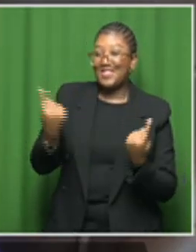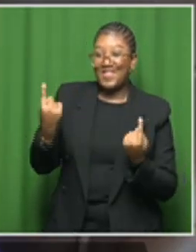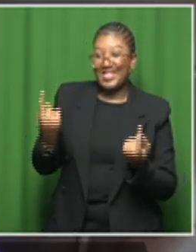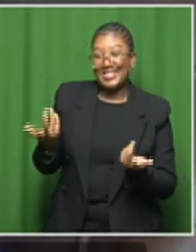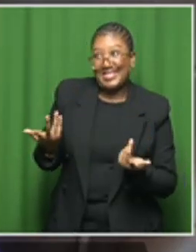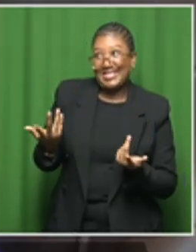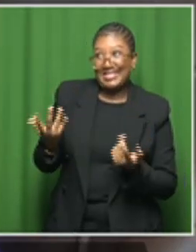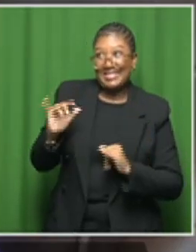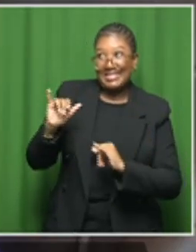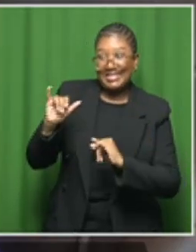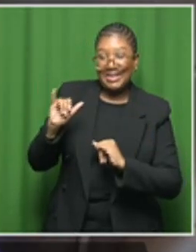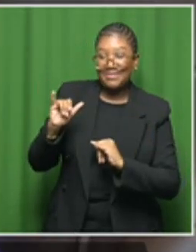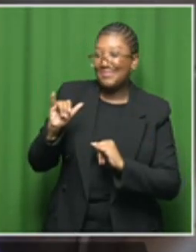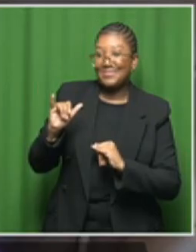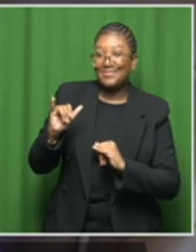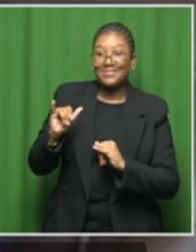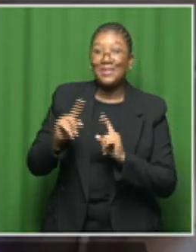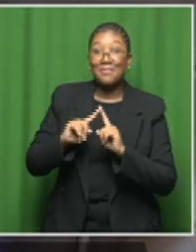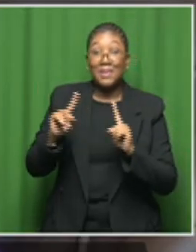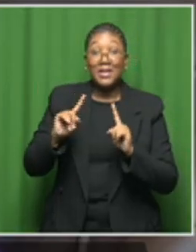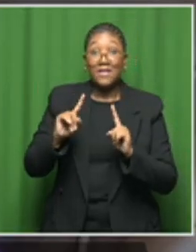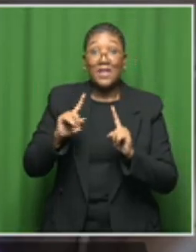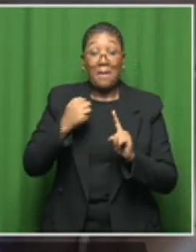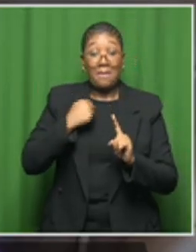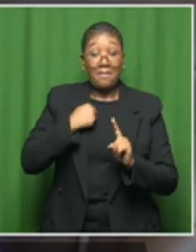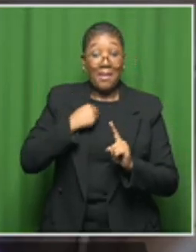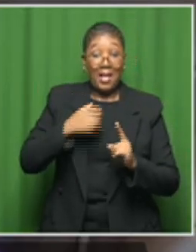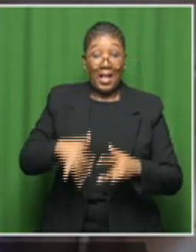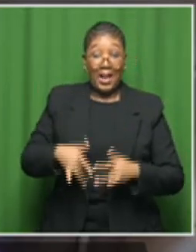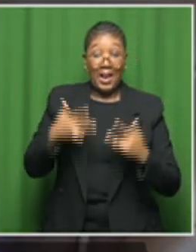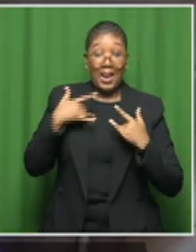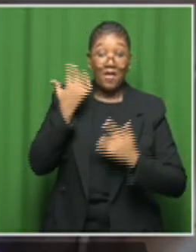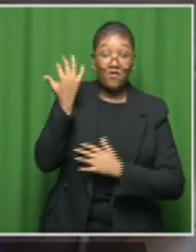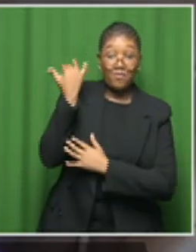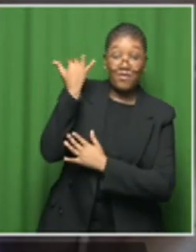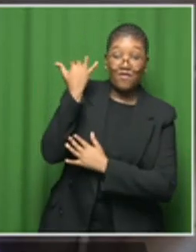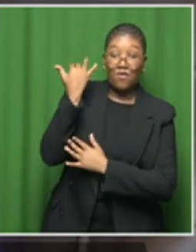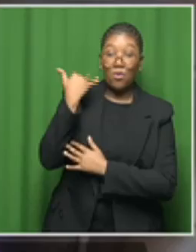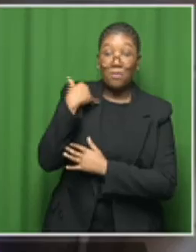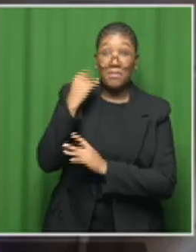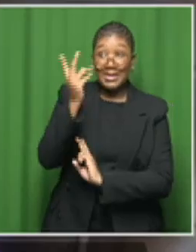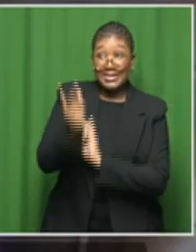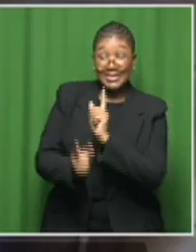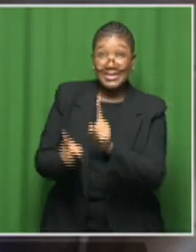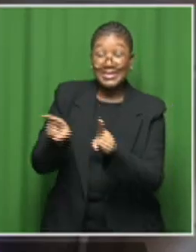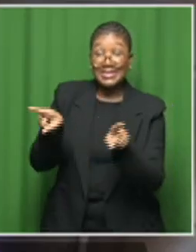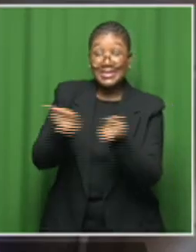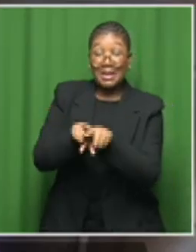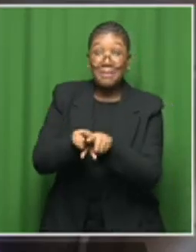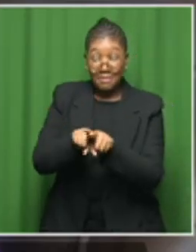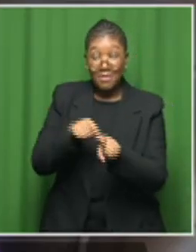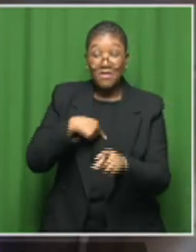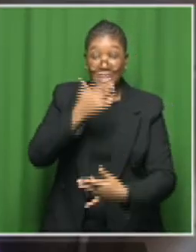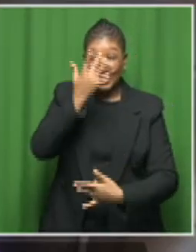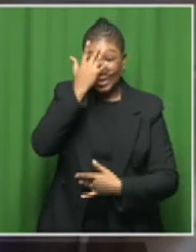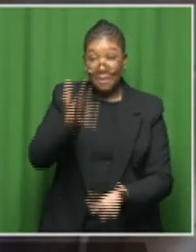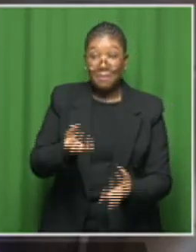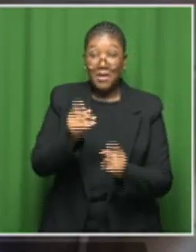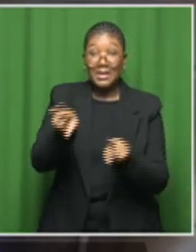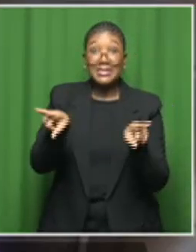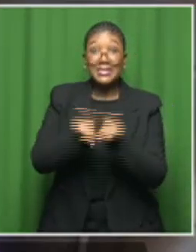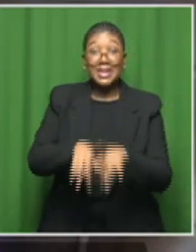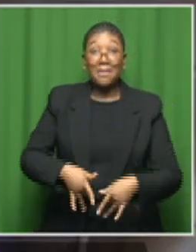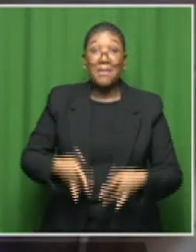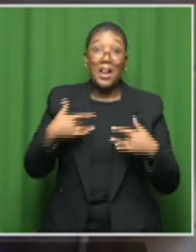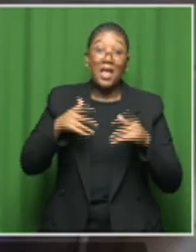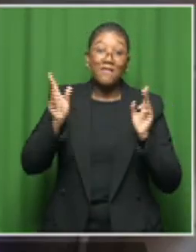you definitely have to mourn your previous life, because nothing about your life remains the same post-diagnosis. So I really do